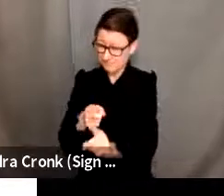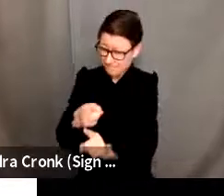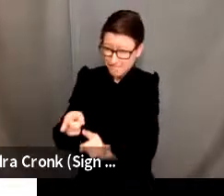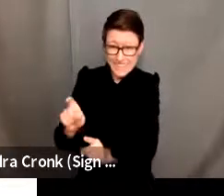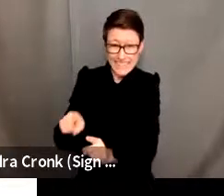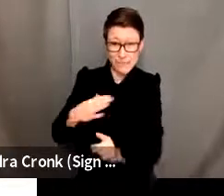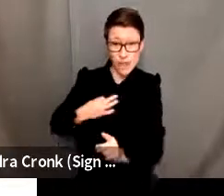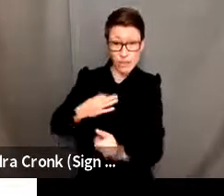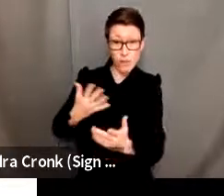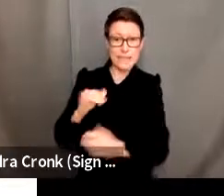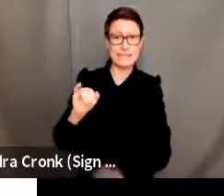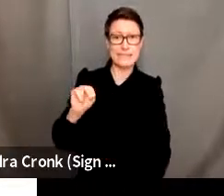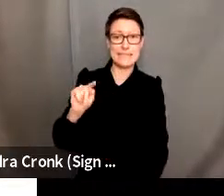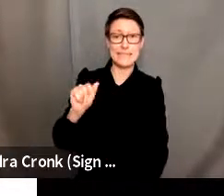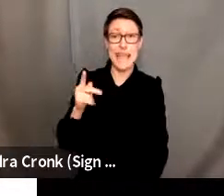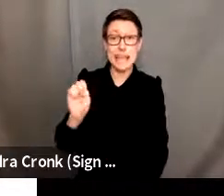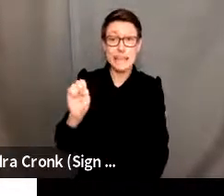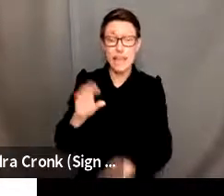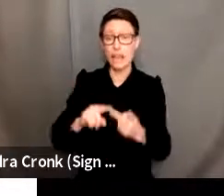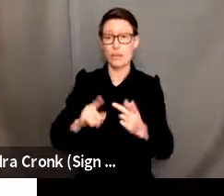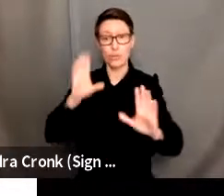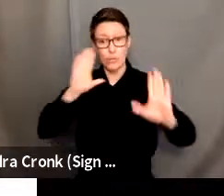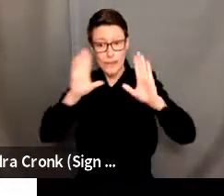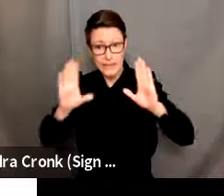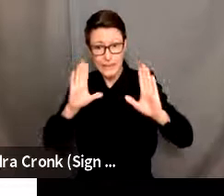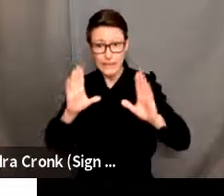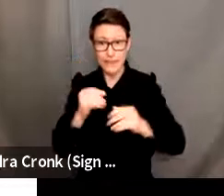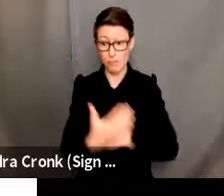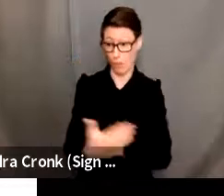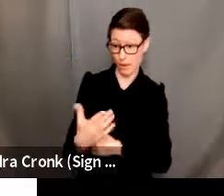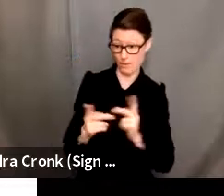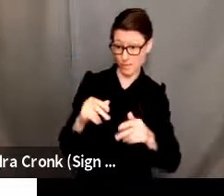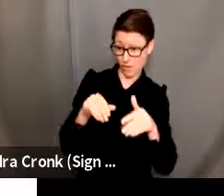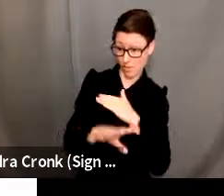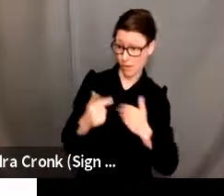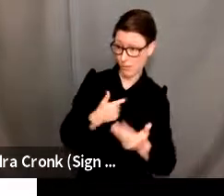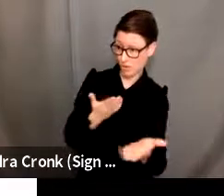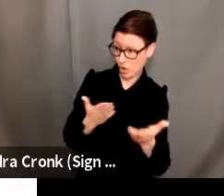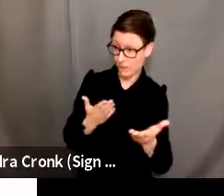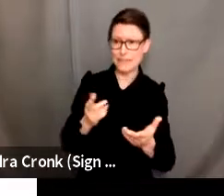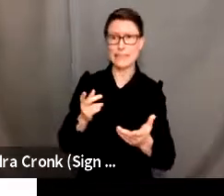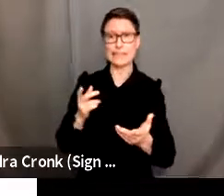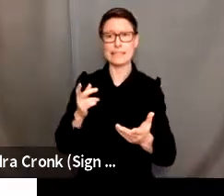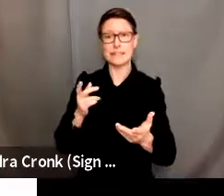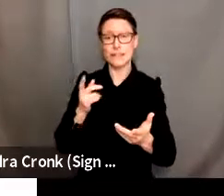intake and greeting in the mornings when people come in and we serve them. At our food pantry, we usually serve